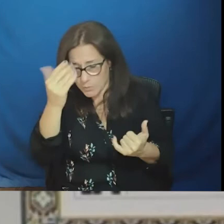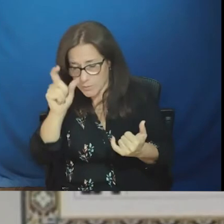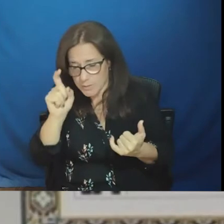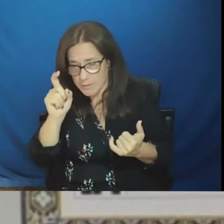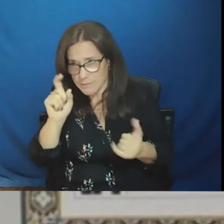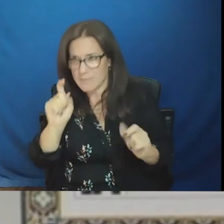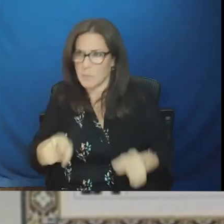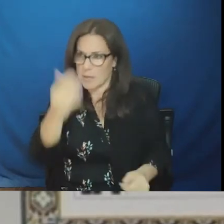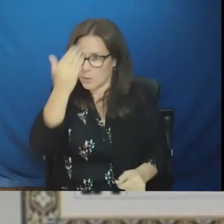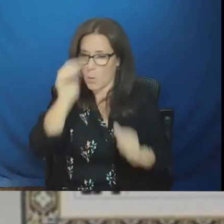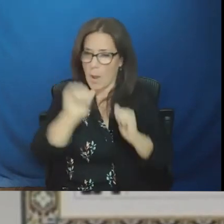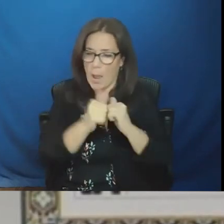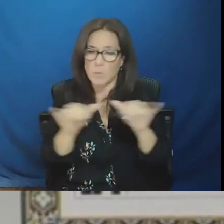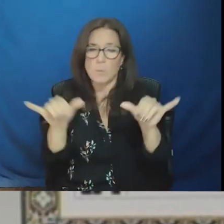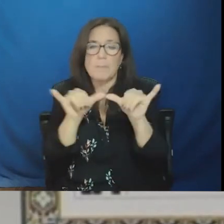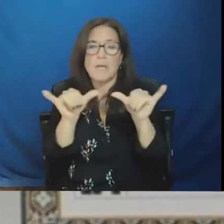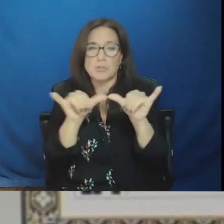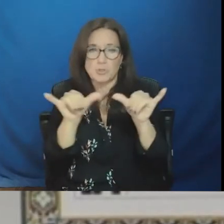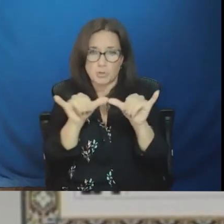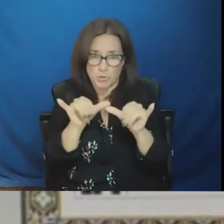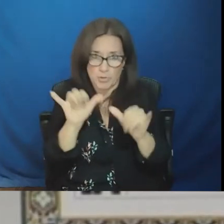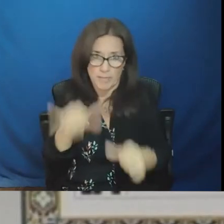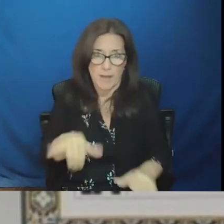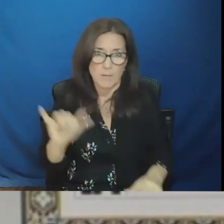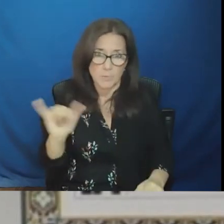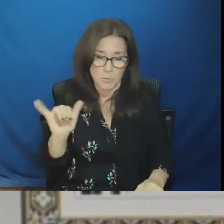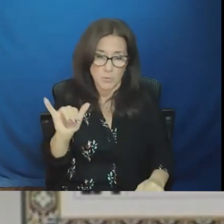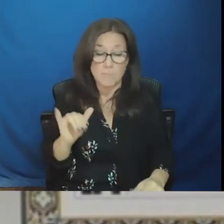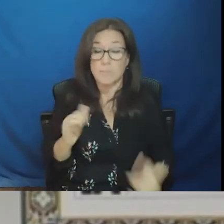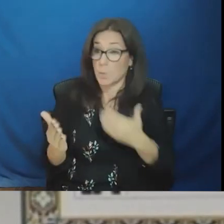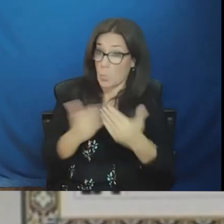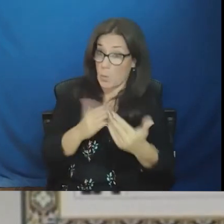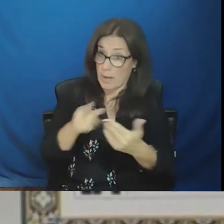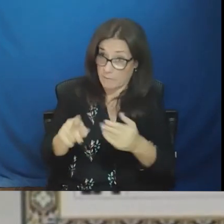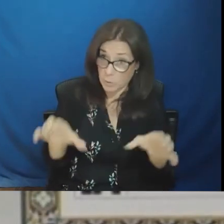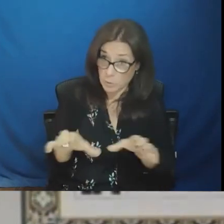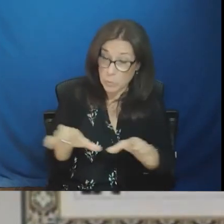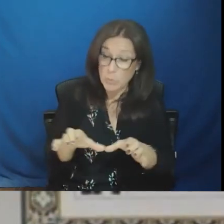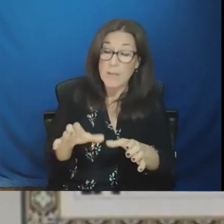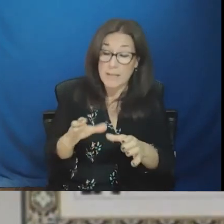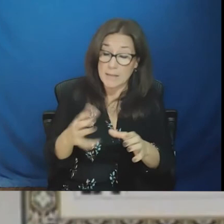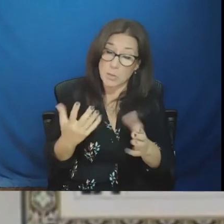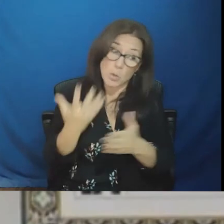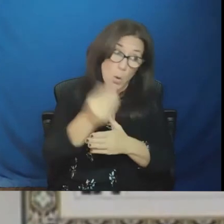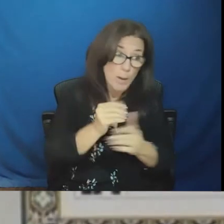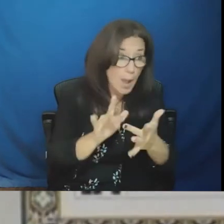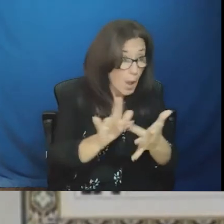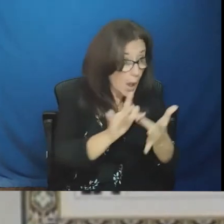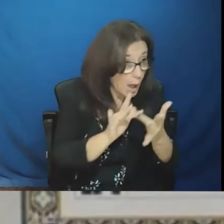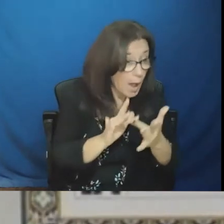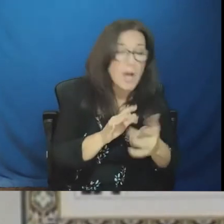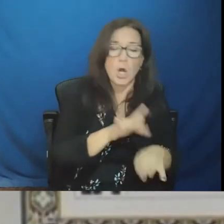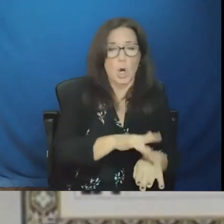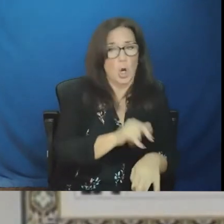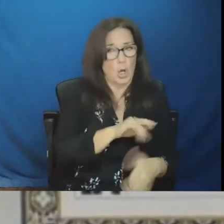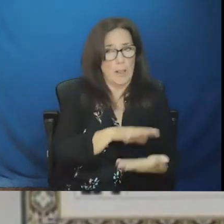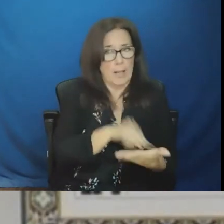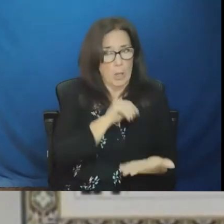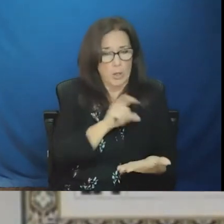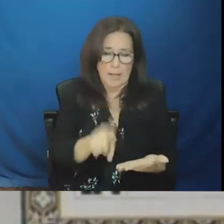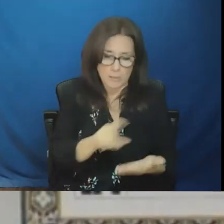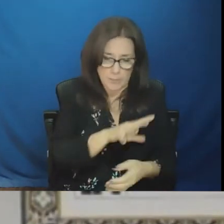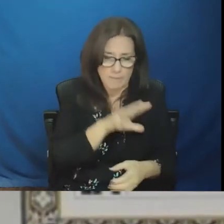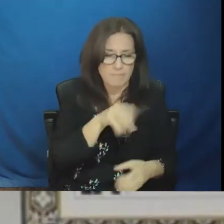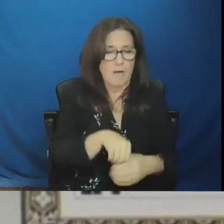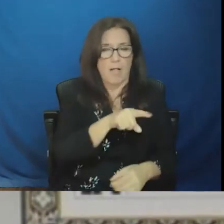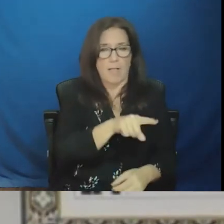really want to, whatever you're going out to do, I think the early learning community has to be a part of our plans of making sure that